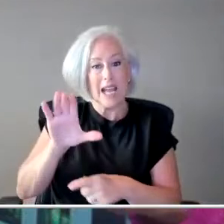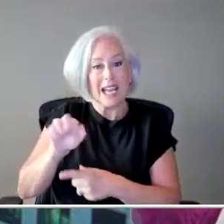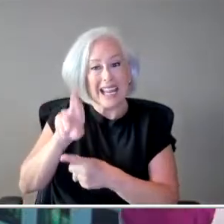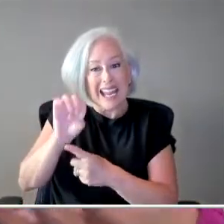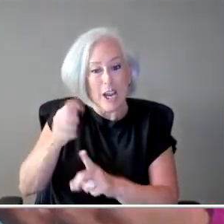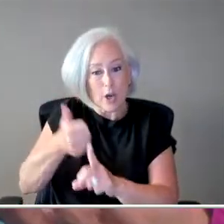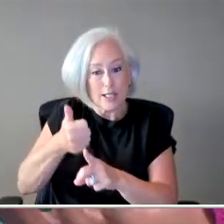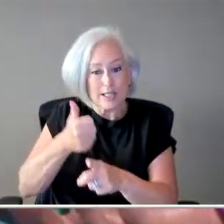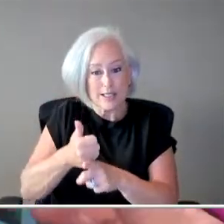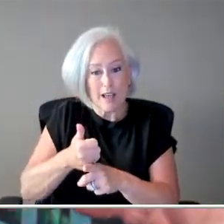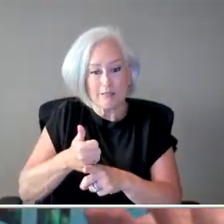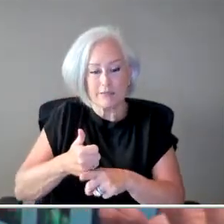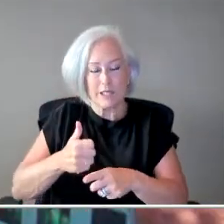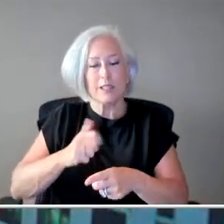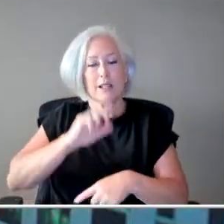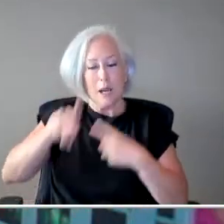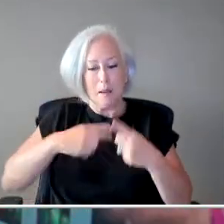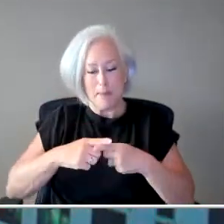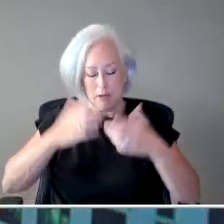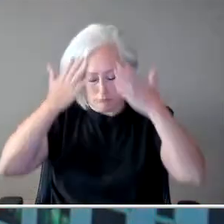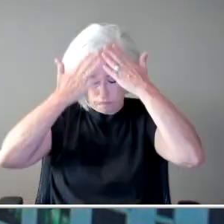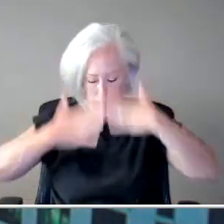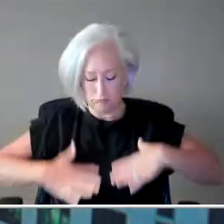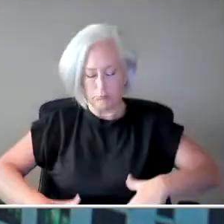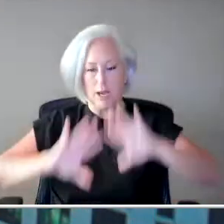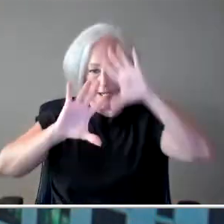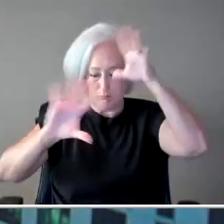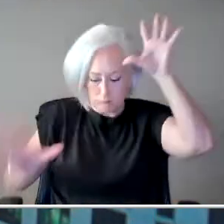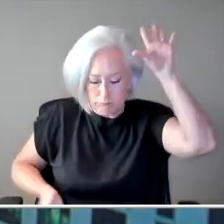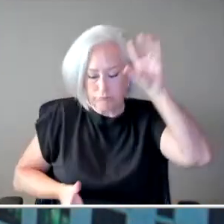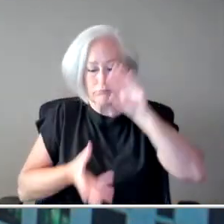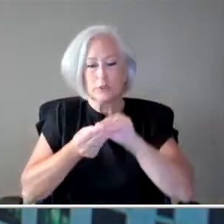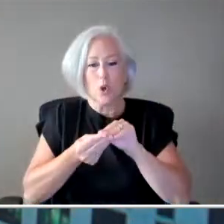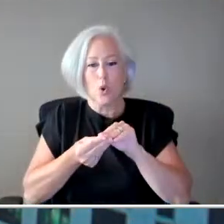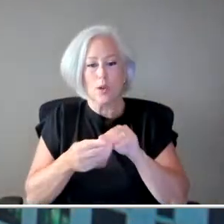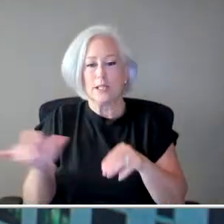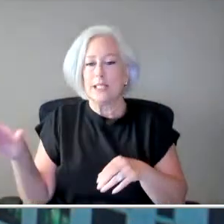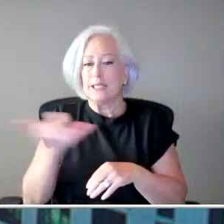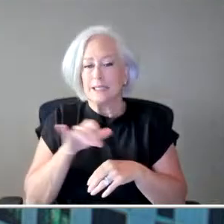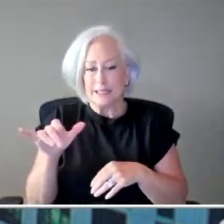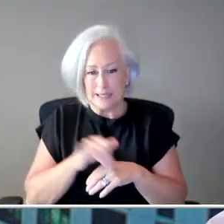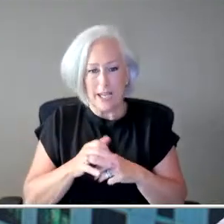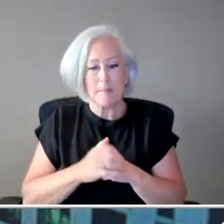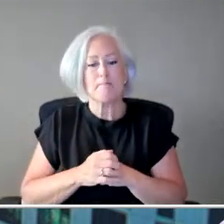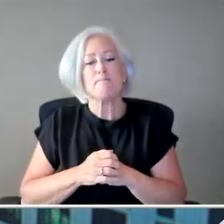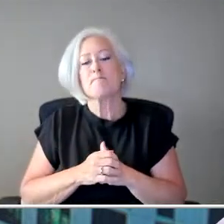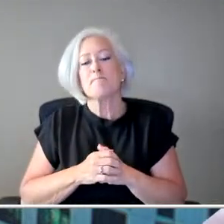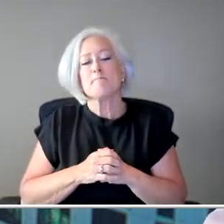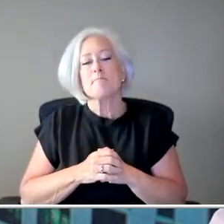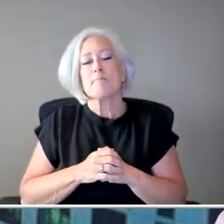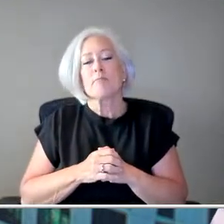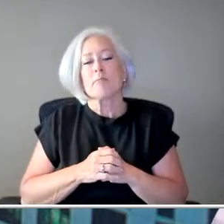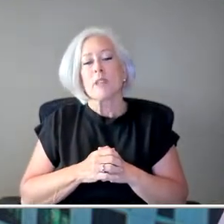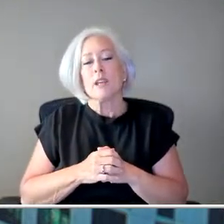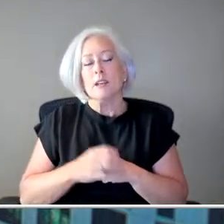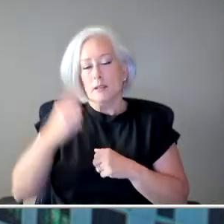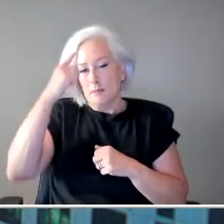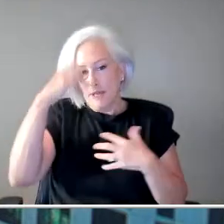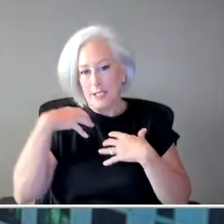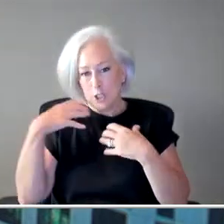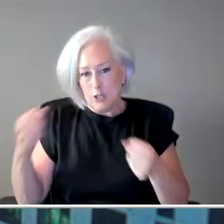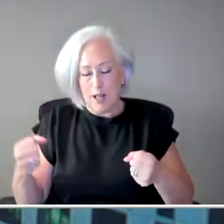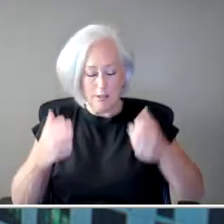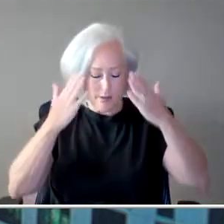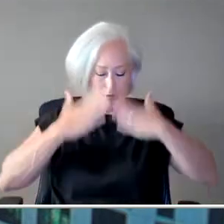like our dental and our vision health is an important part of our holistic health, our mental health is equally important. Licensure bodies at the state level and